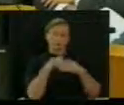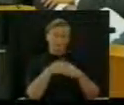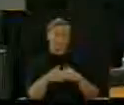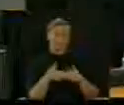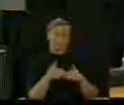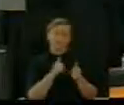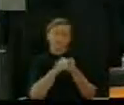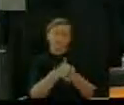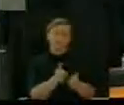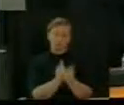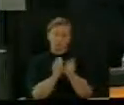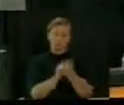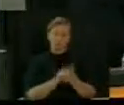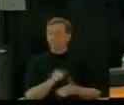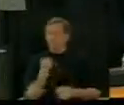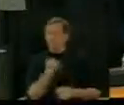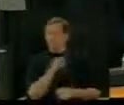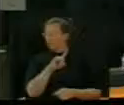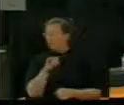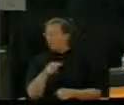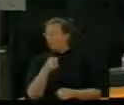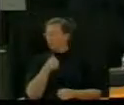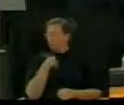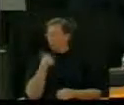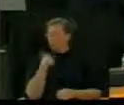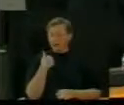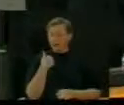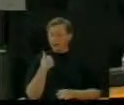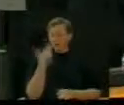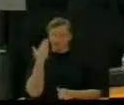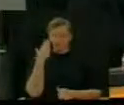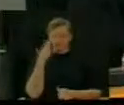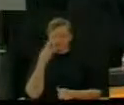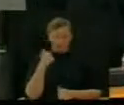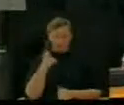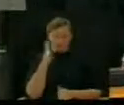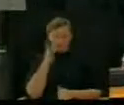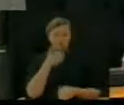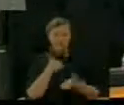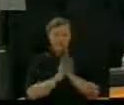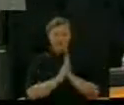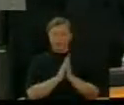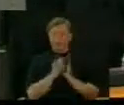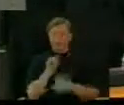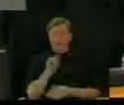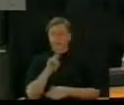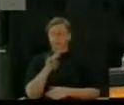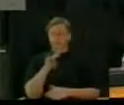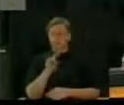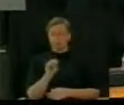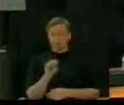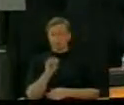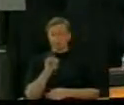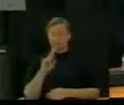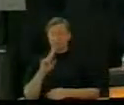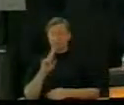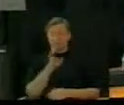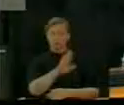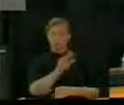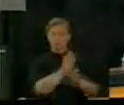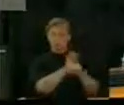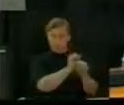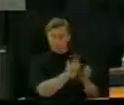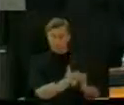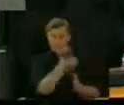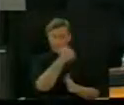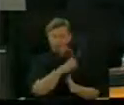we're voting to send this to him at the appropriate time to be sure that he follows through with it. All right. The only question I have, and